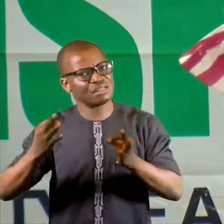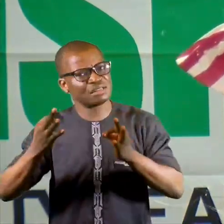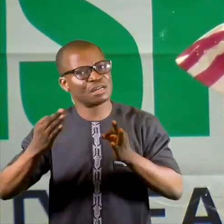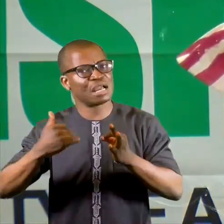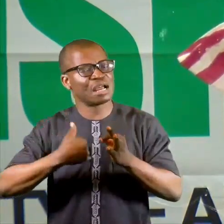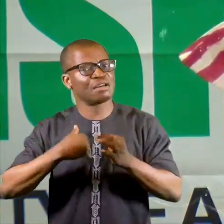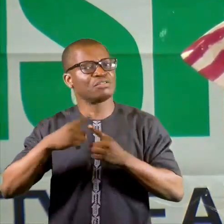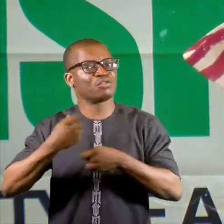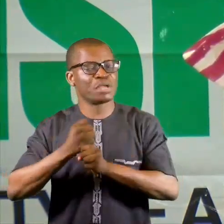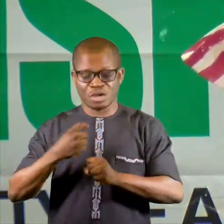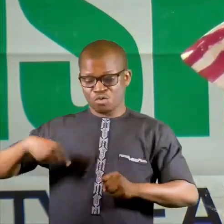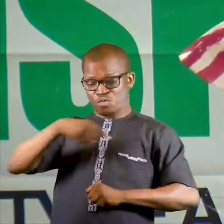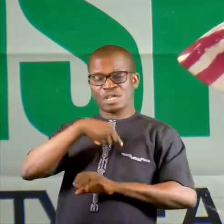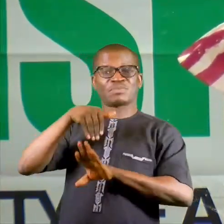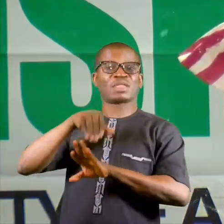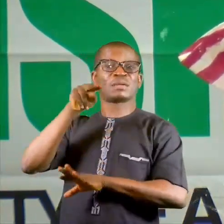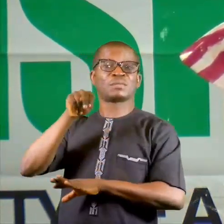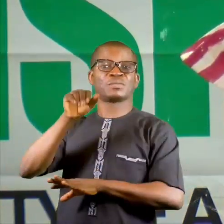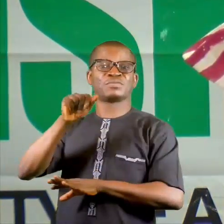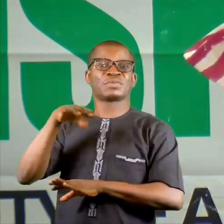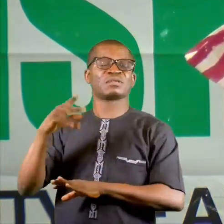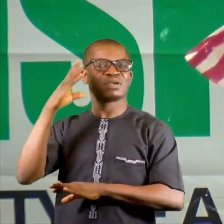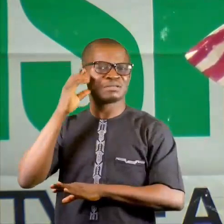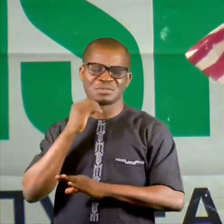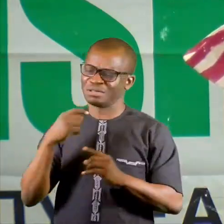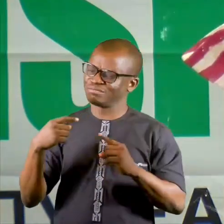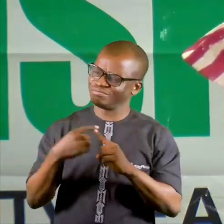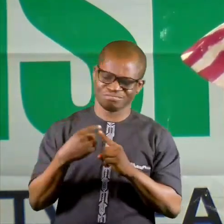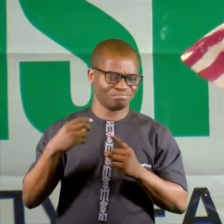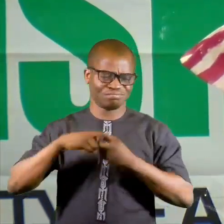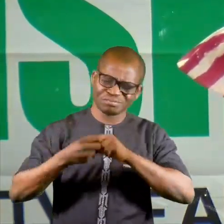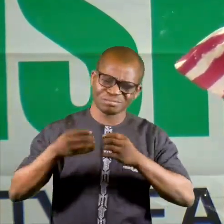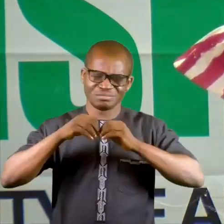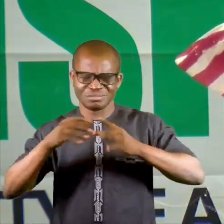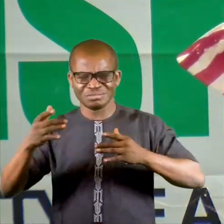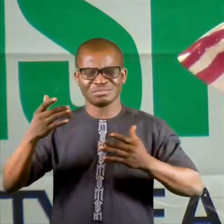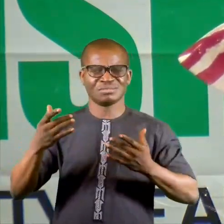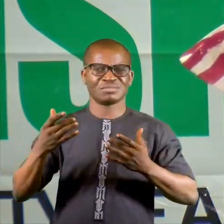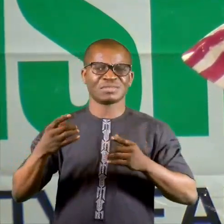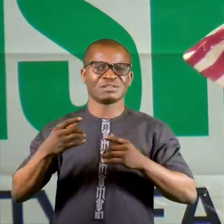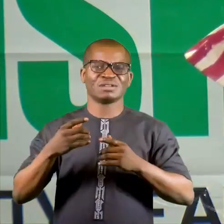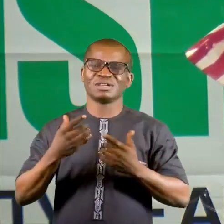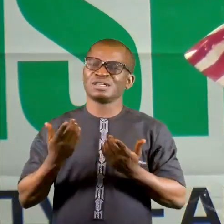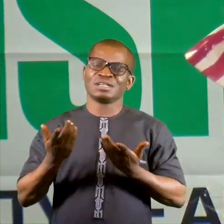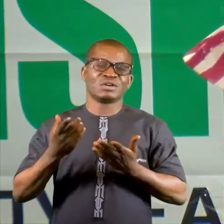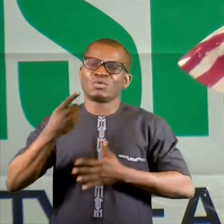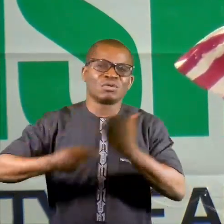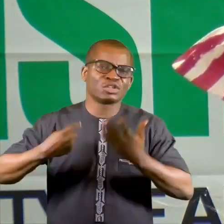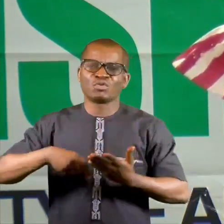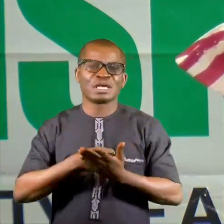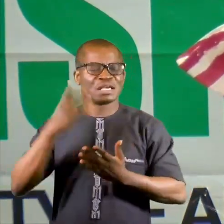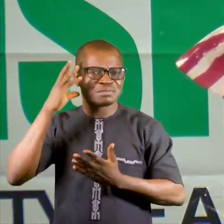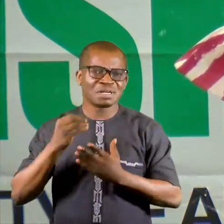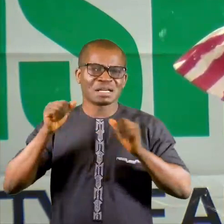my job. We at NAPTIP experience crisis, not the apocalyptic kind, but what we experience